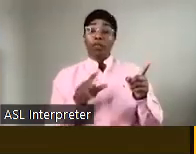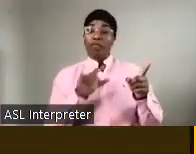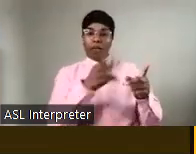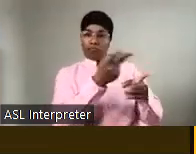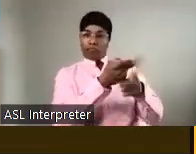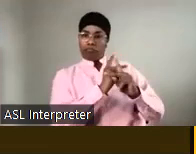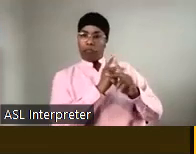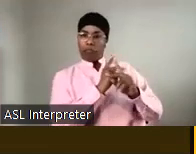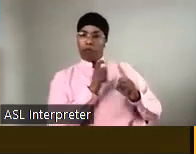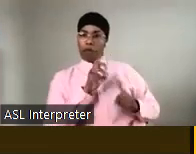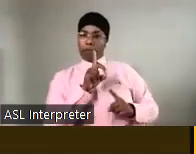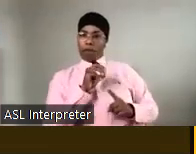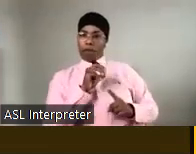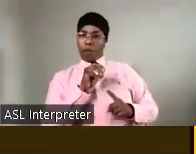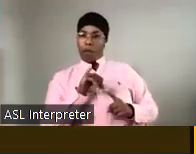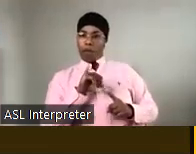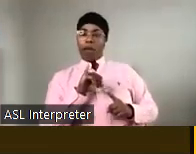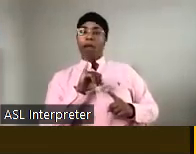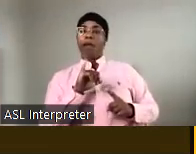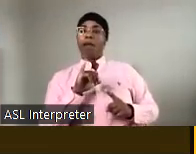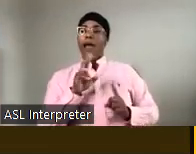guide. You know,